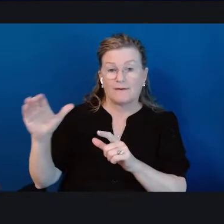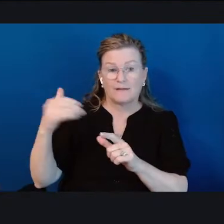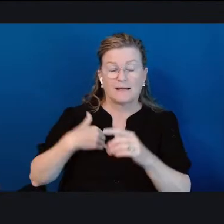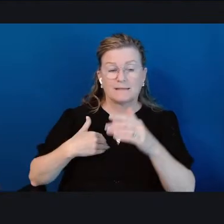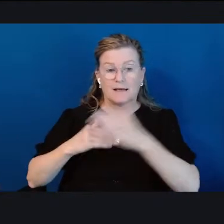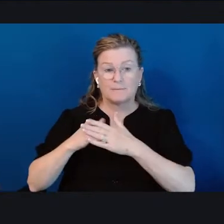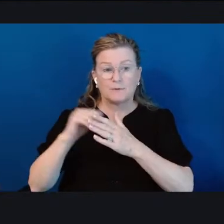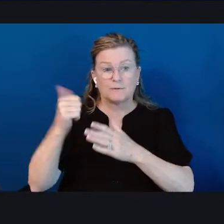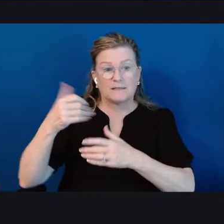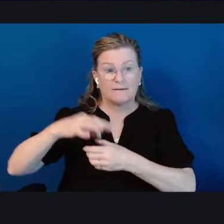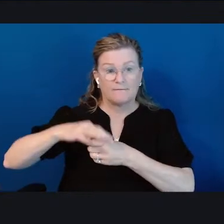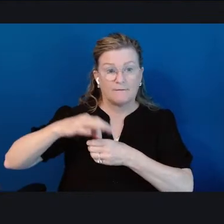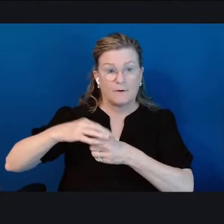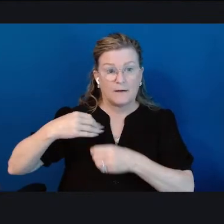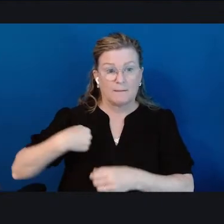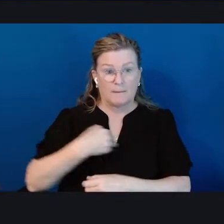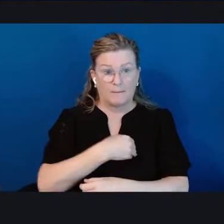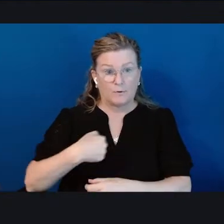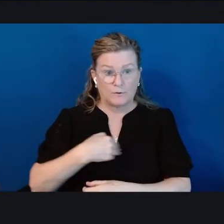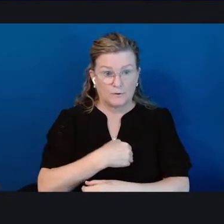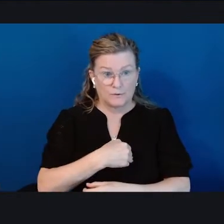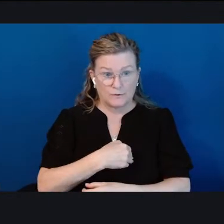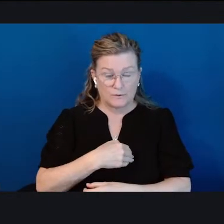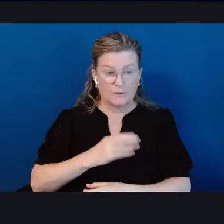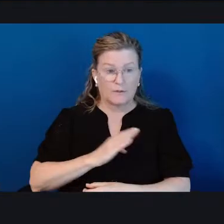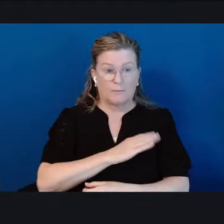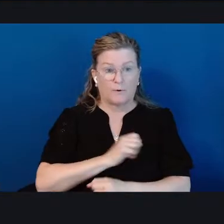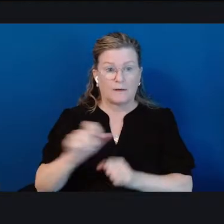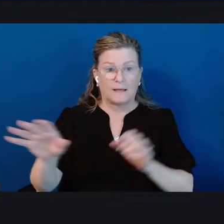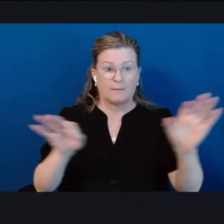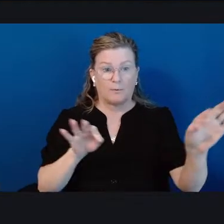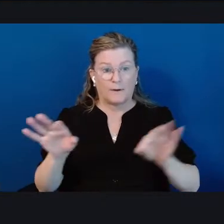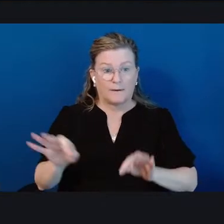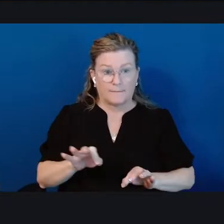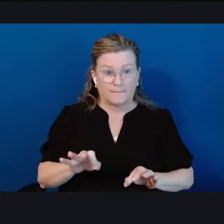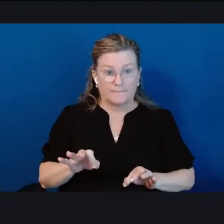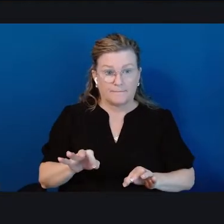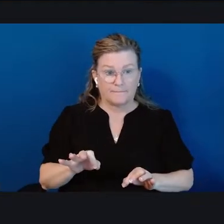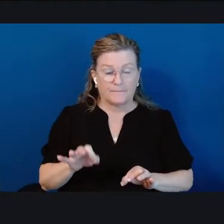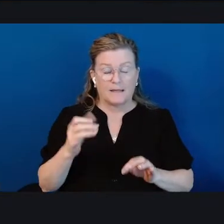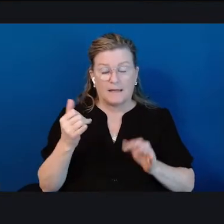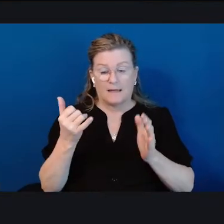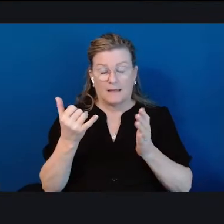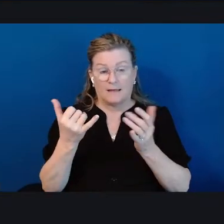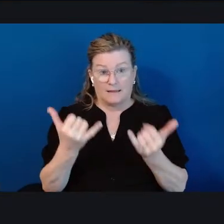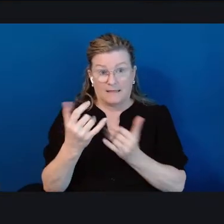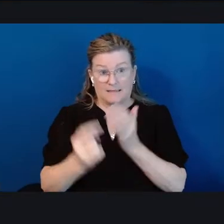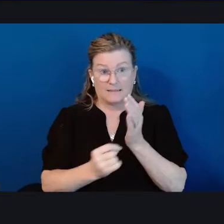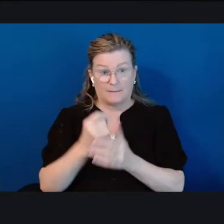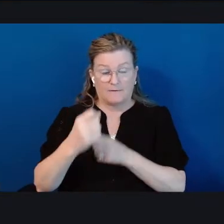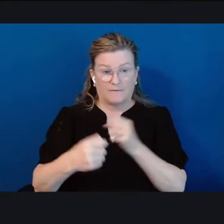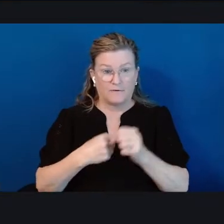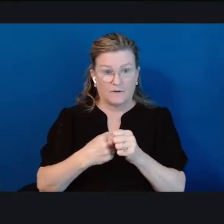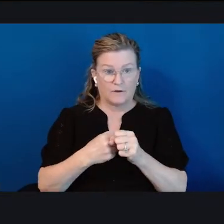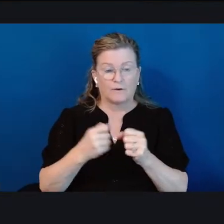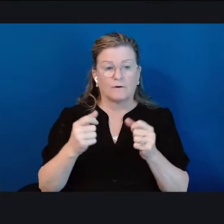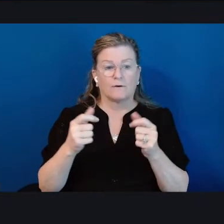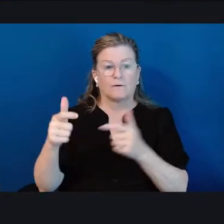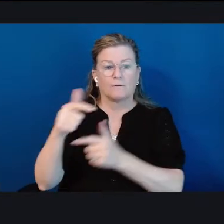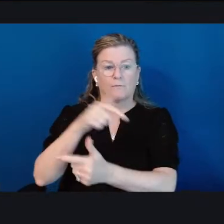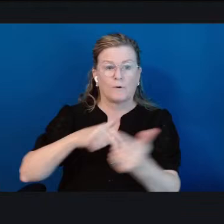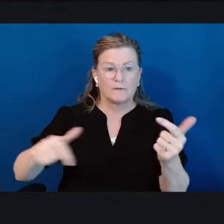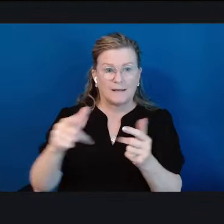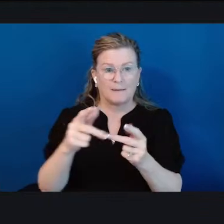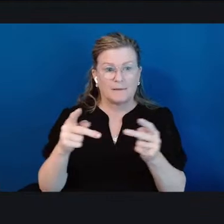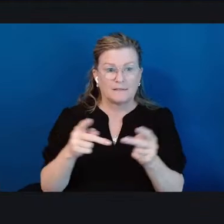10 voting members that the board can appoint. And this time of year, on a rotating schedule, positions